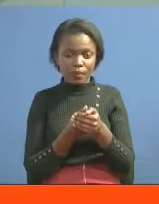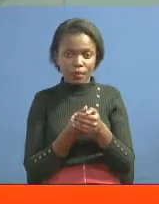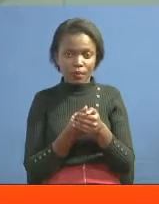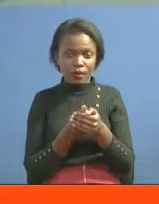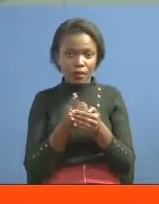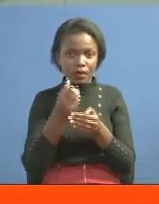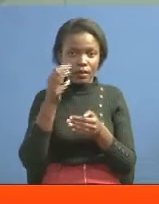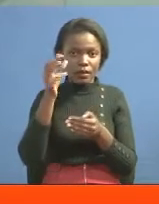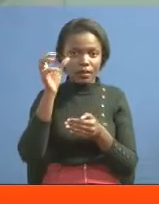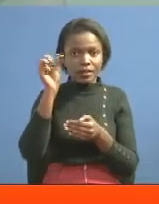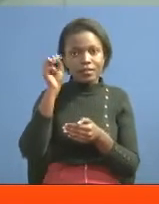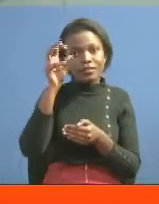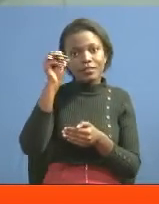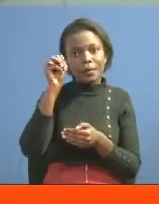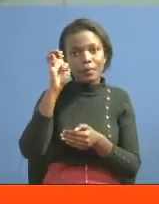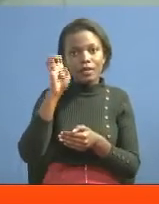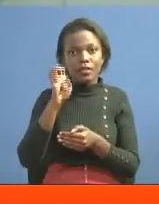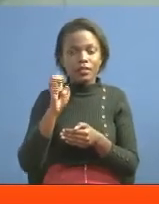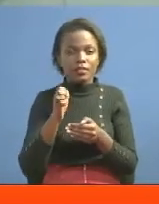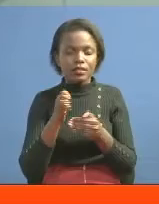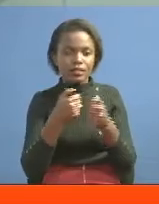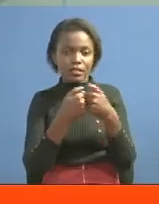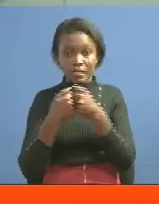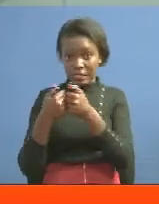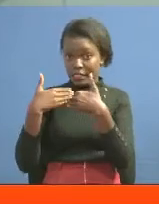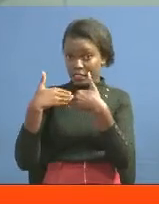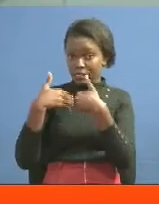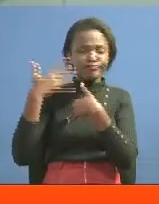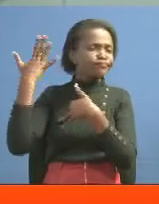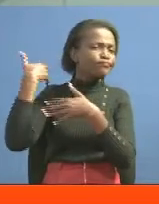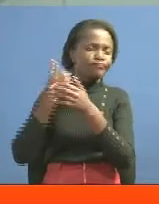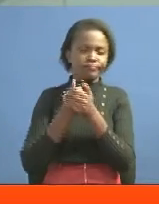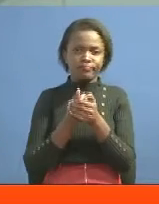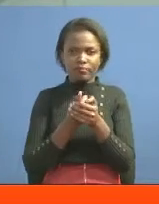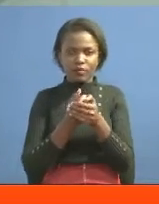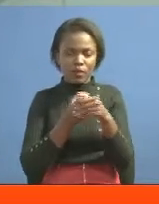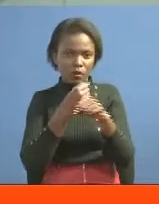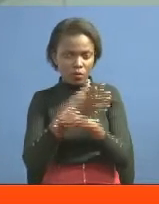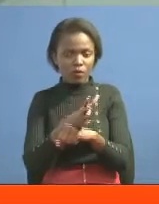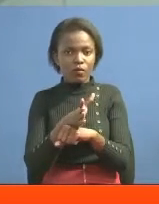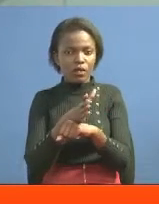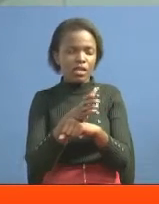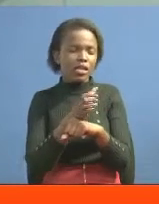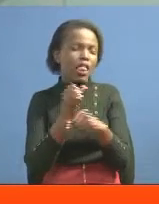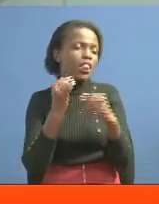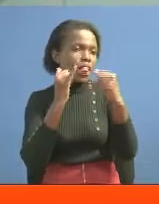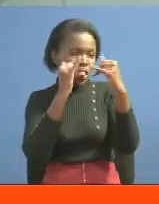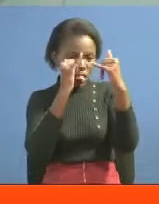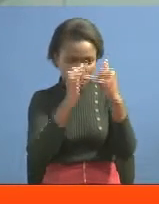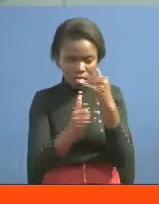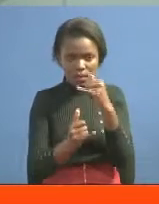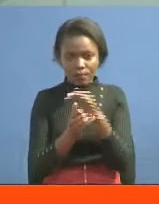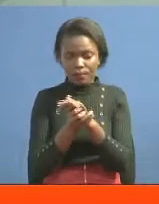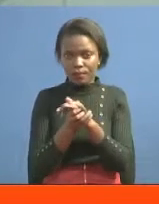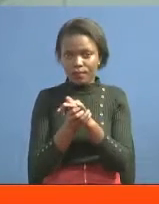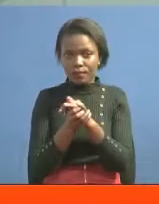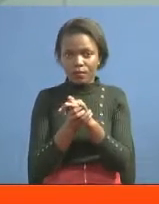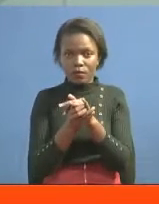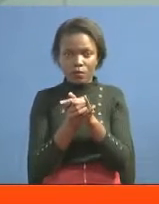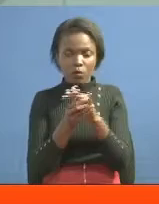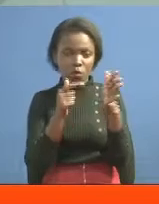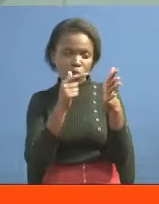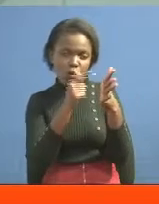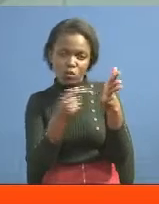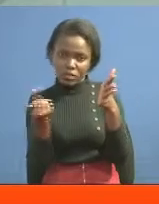facing significant challenges. And so I would say that COVID was the last nail to the coffin. Really, it is what now